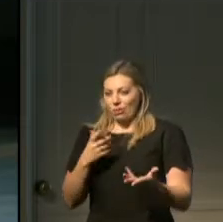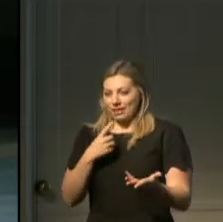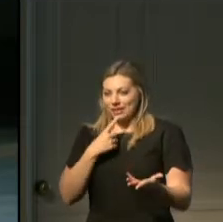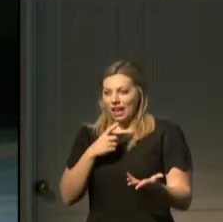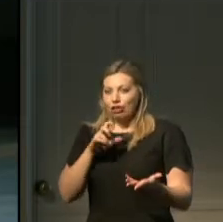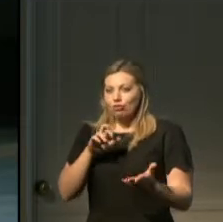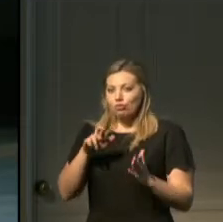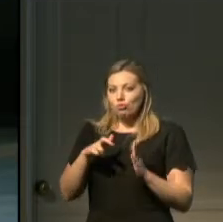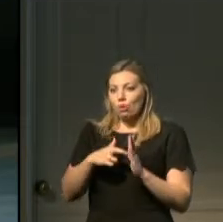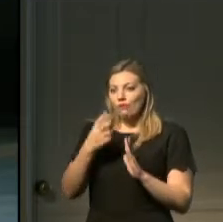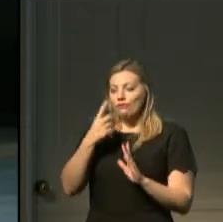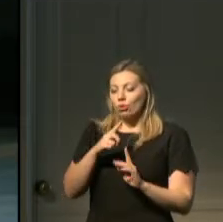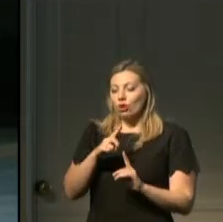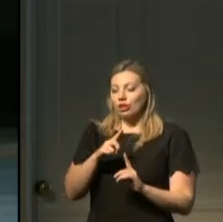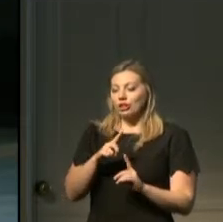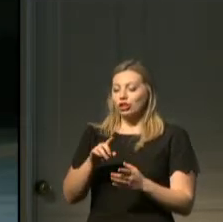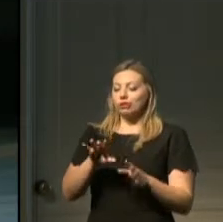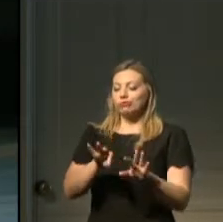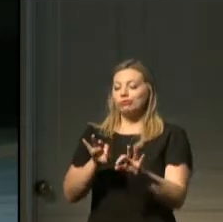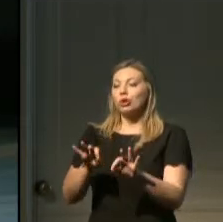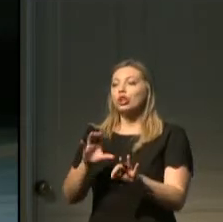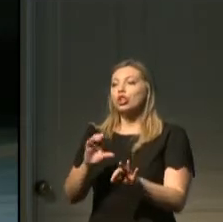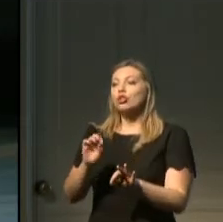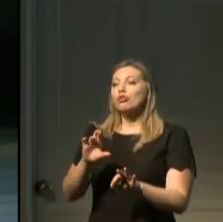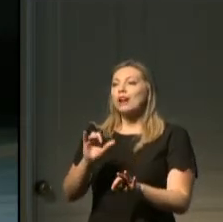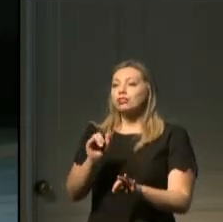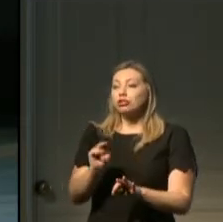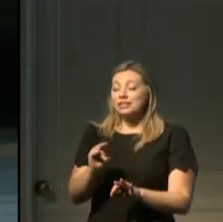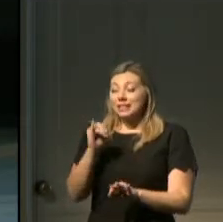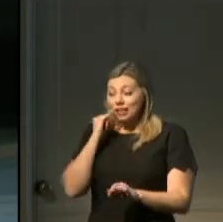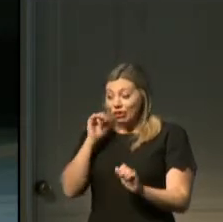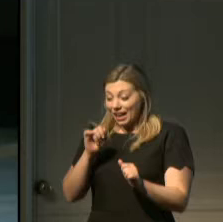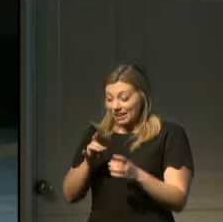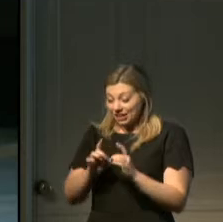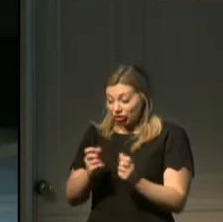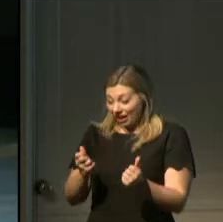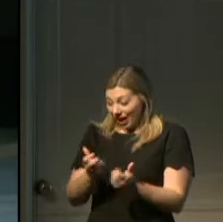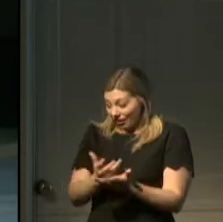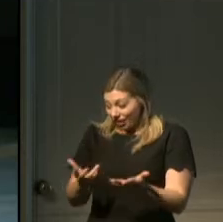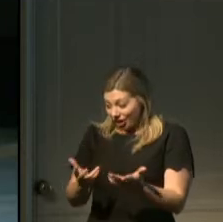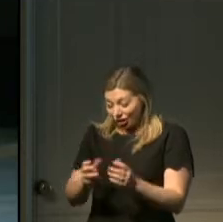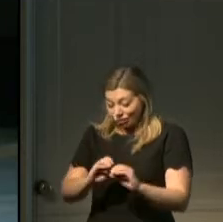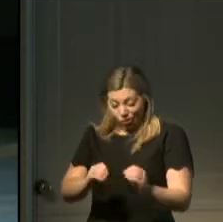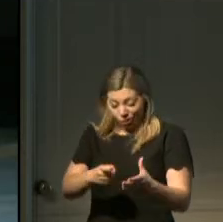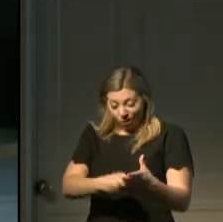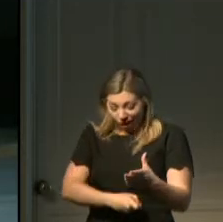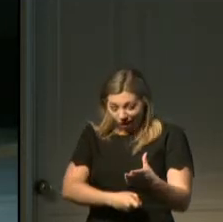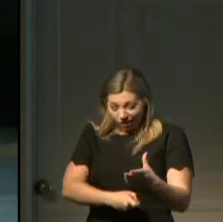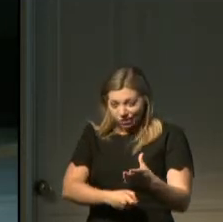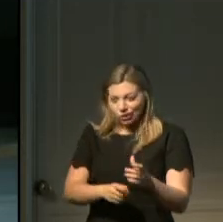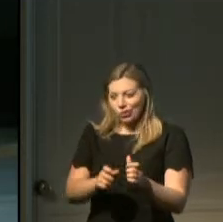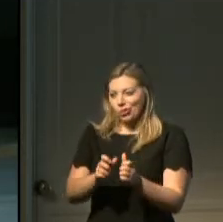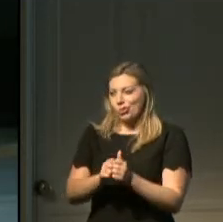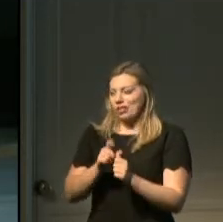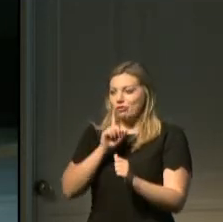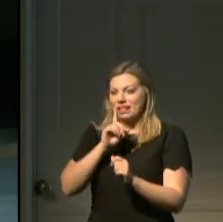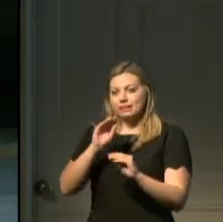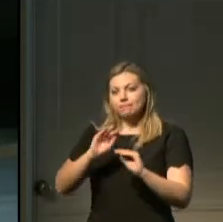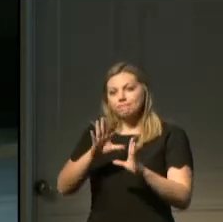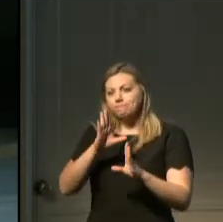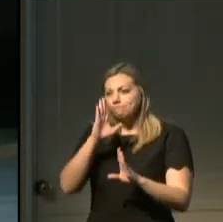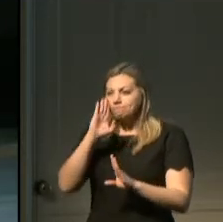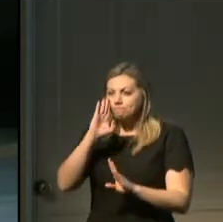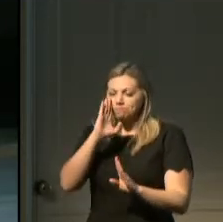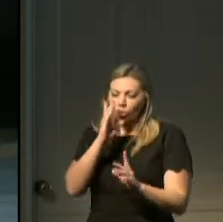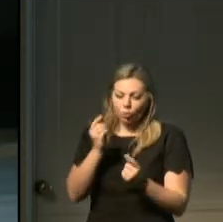for curation in this. I mean, if we could digitize everything without cost and with a clear forward migration